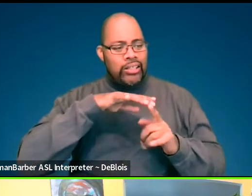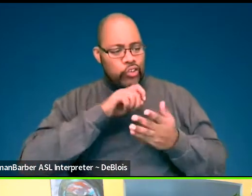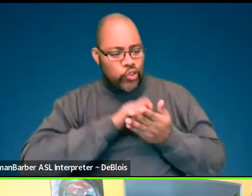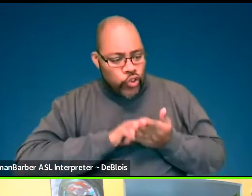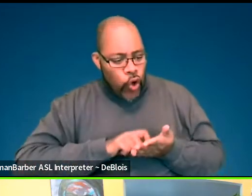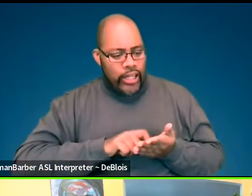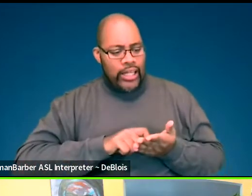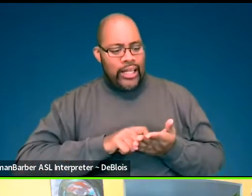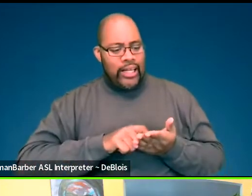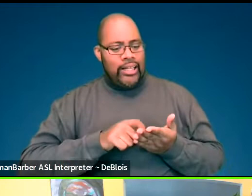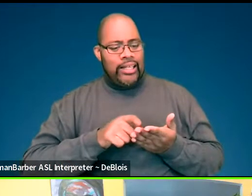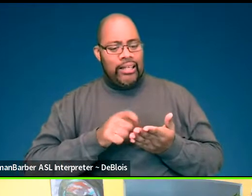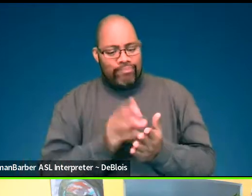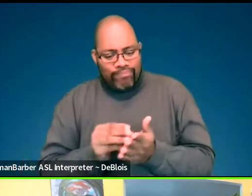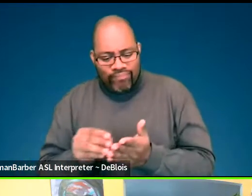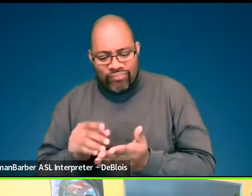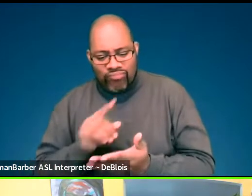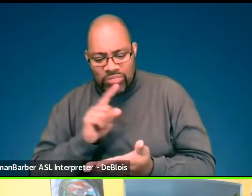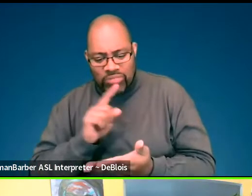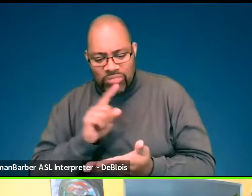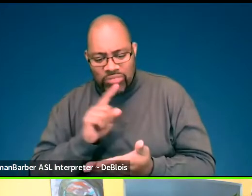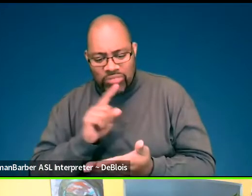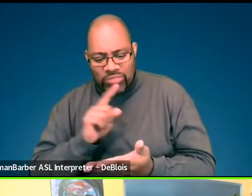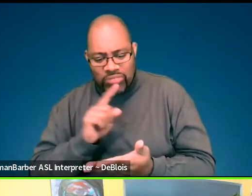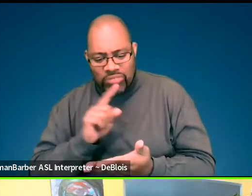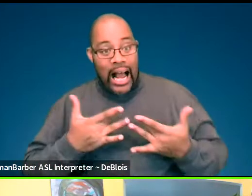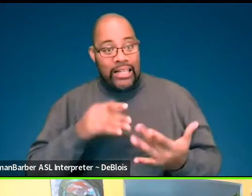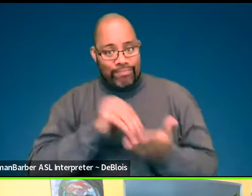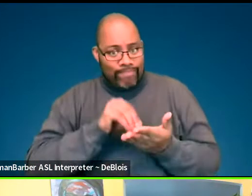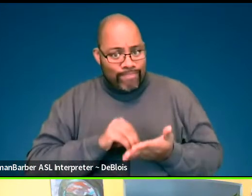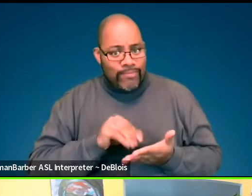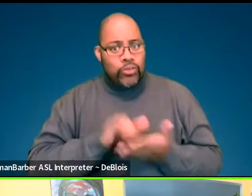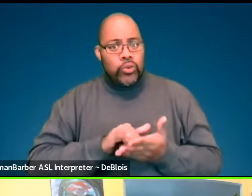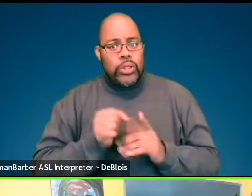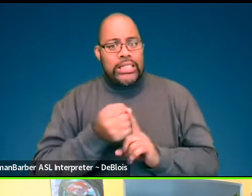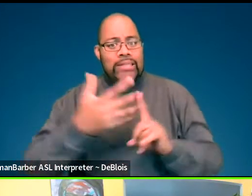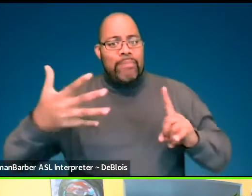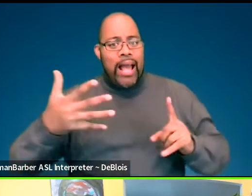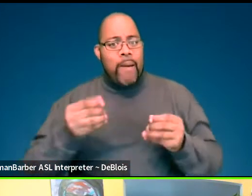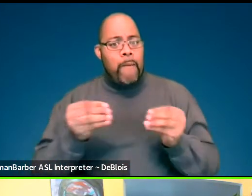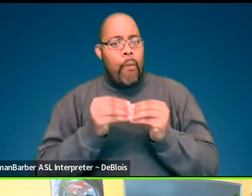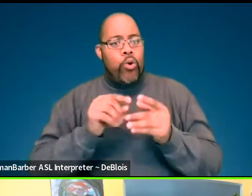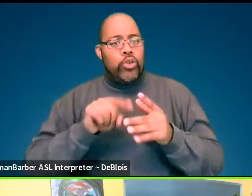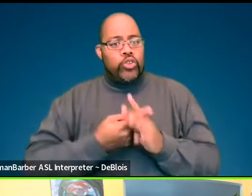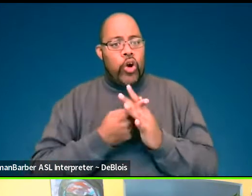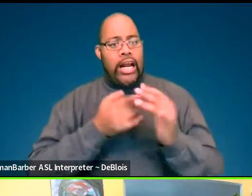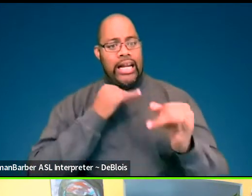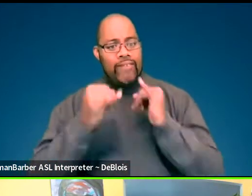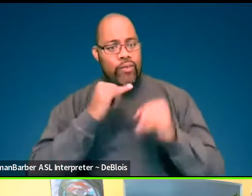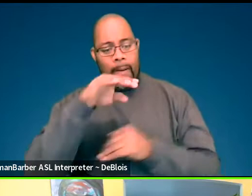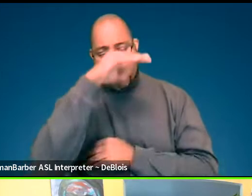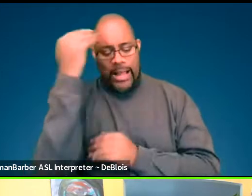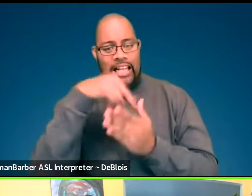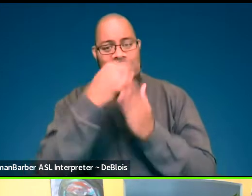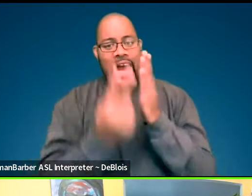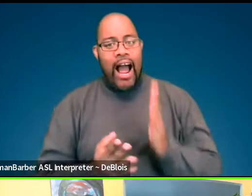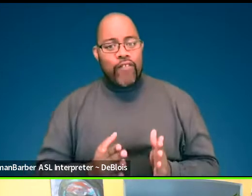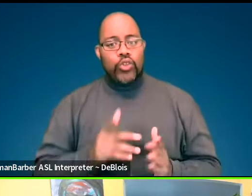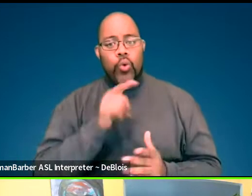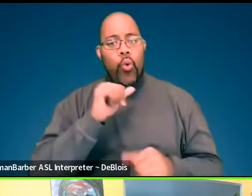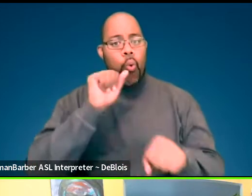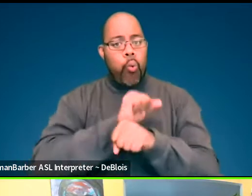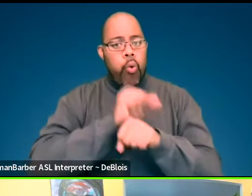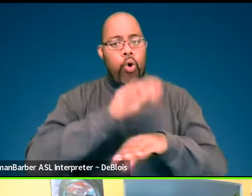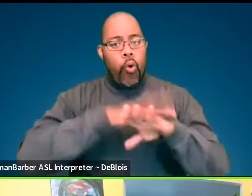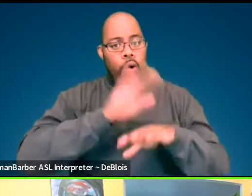and writing. I'm really excited to expand that outward and actually start interviewing Black divers who are working on